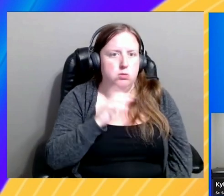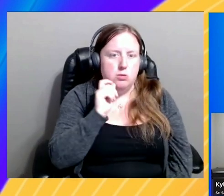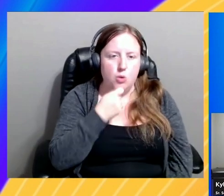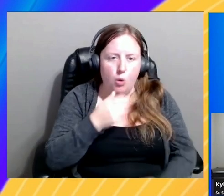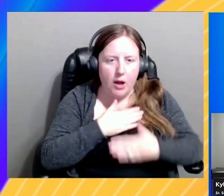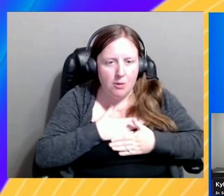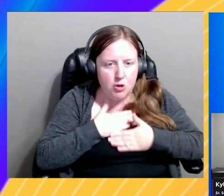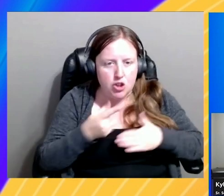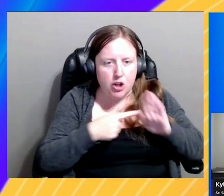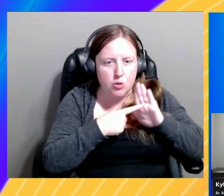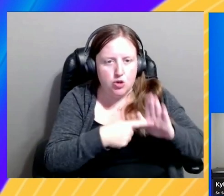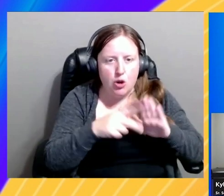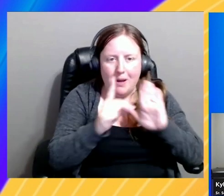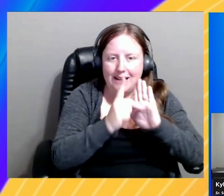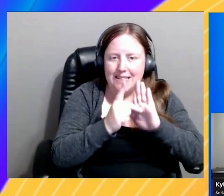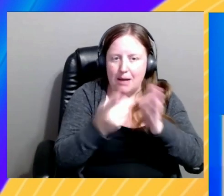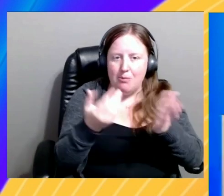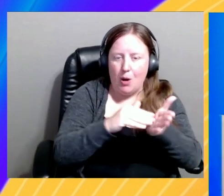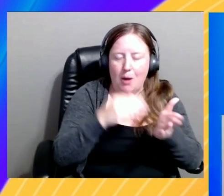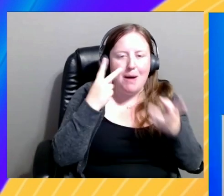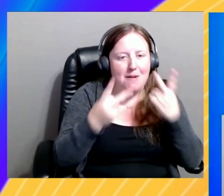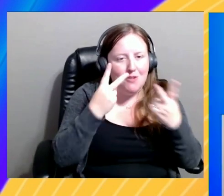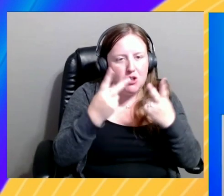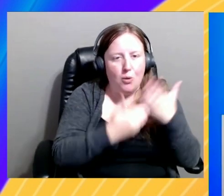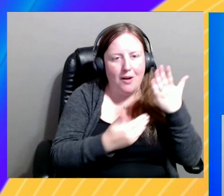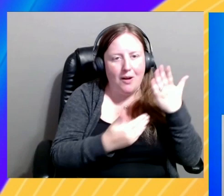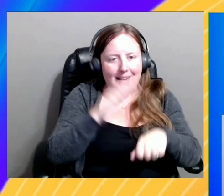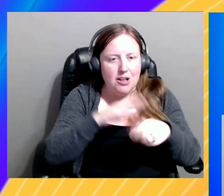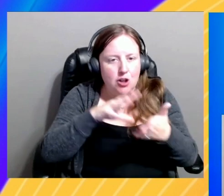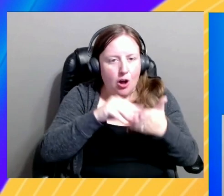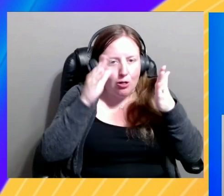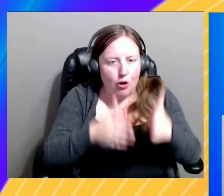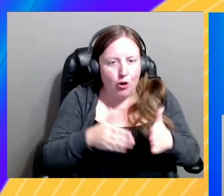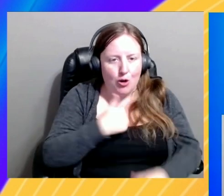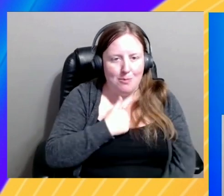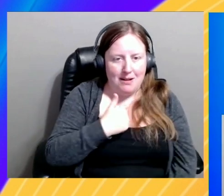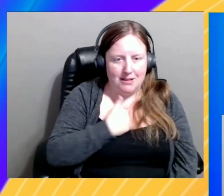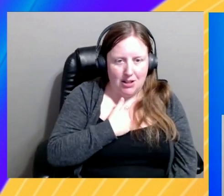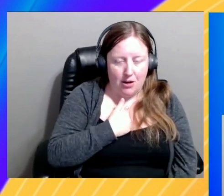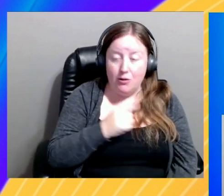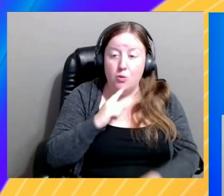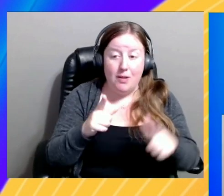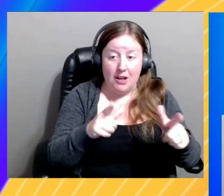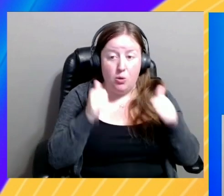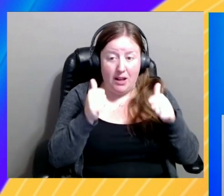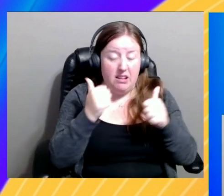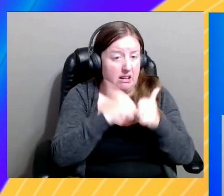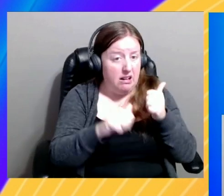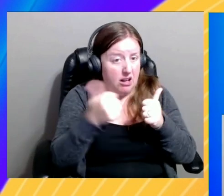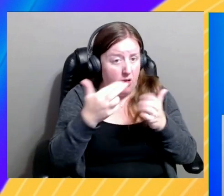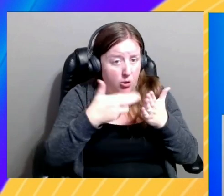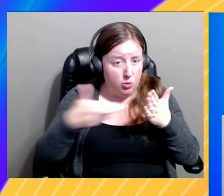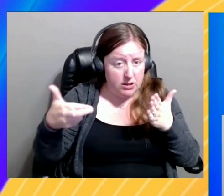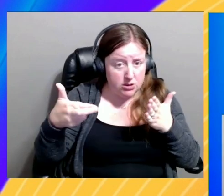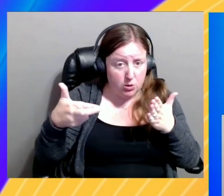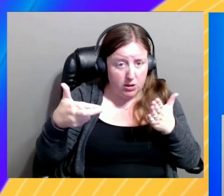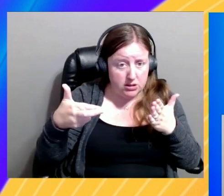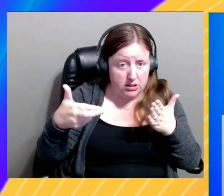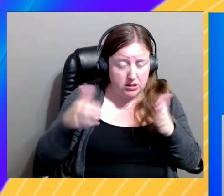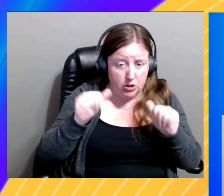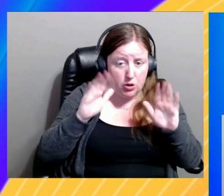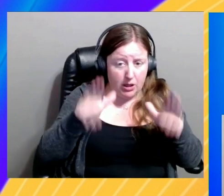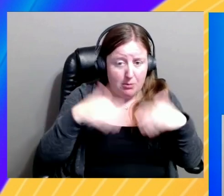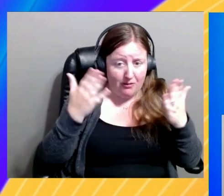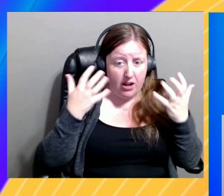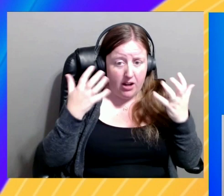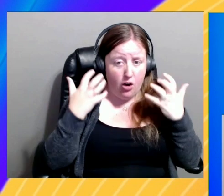demo. Again, I'm a visual and hands-on learner myself. Real quick, before we go, is there any other resources that you could provide our audience